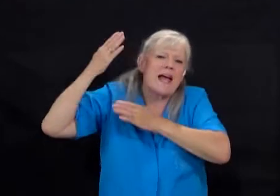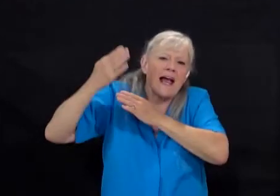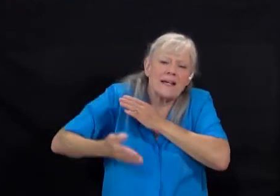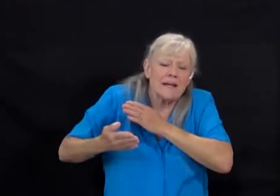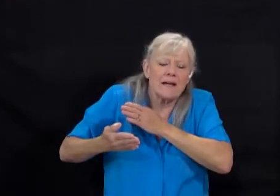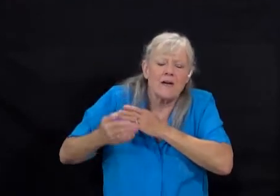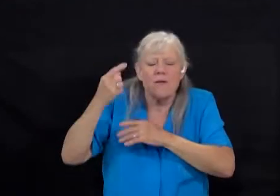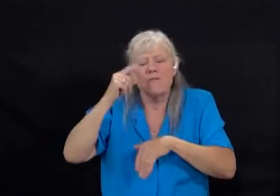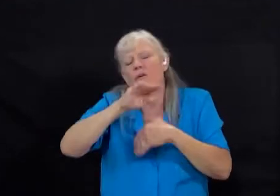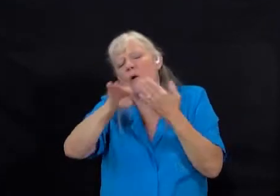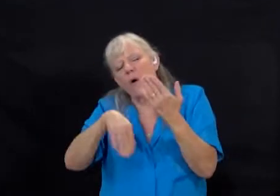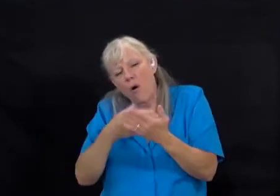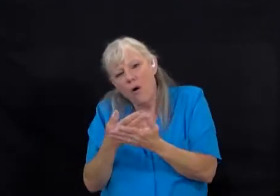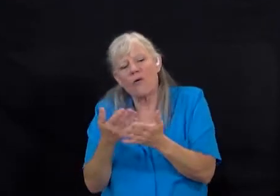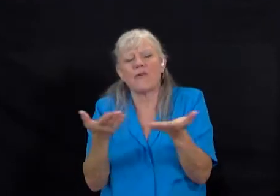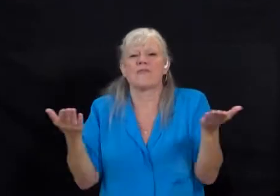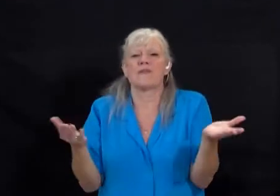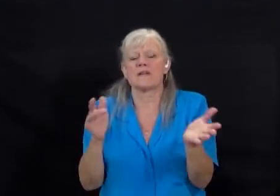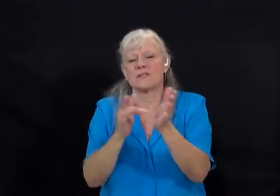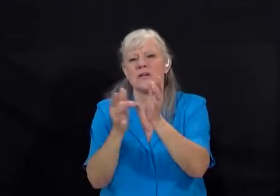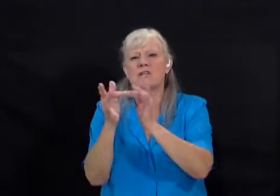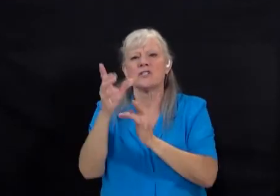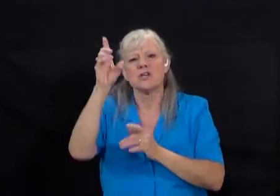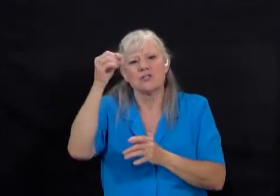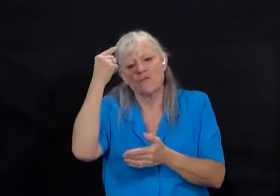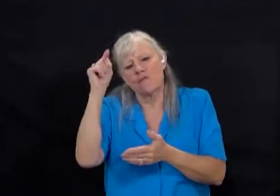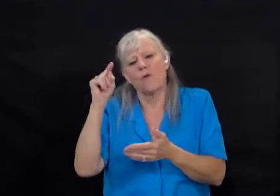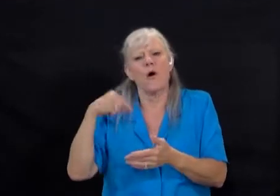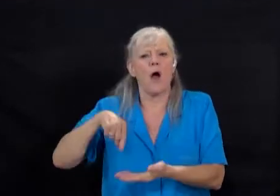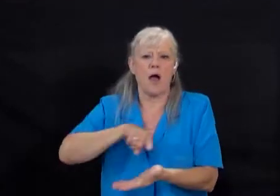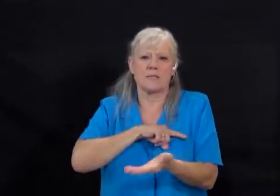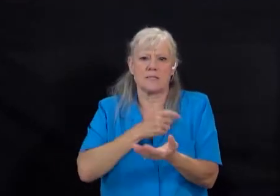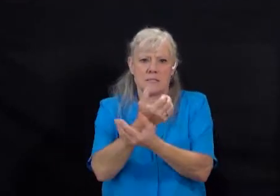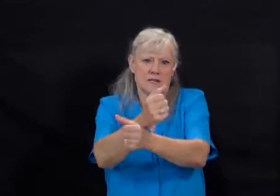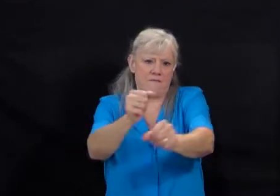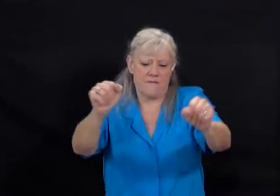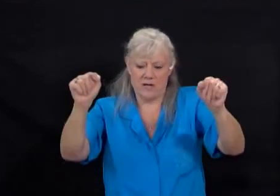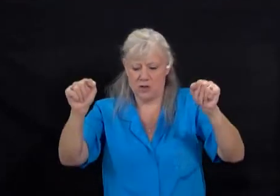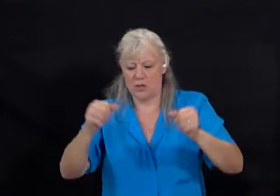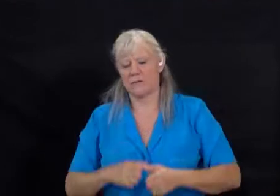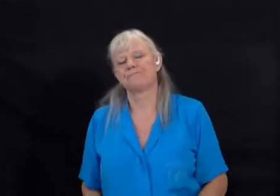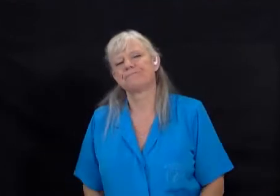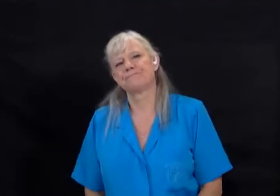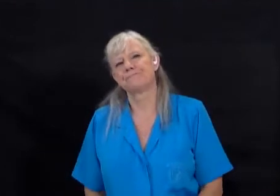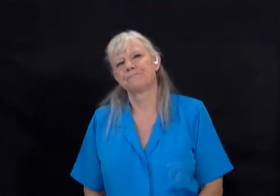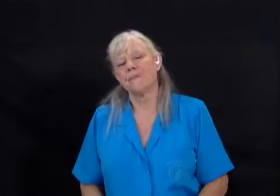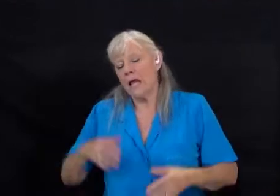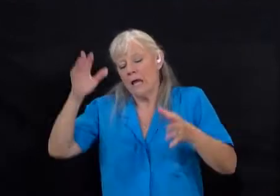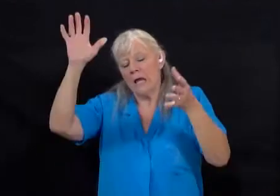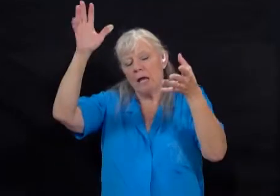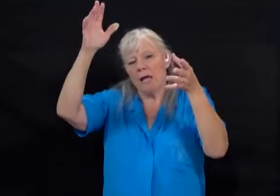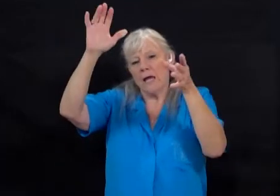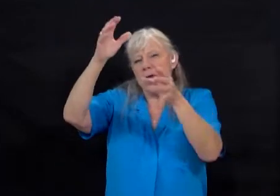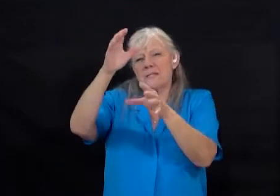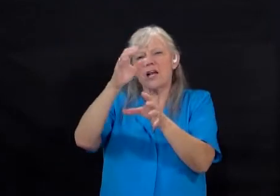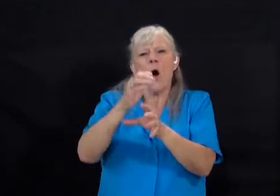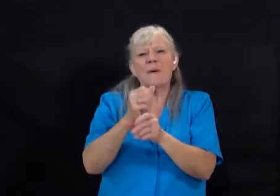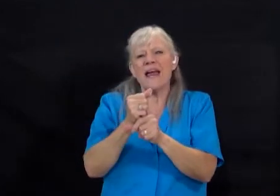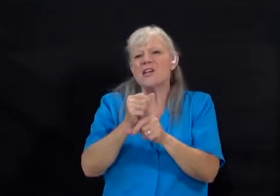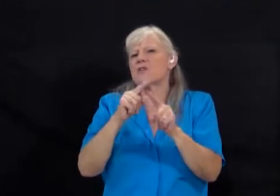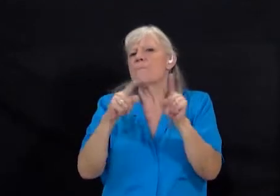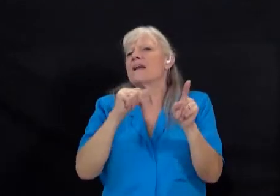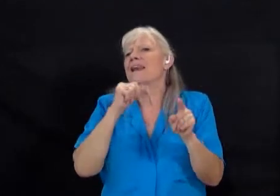works done for us and for our salvation. It's a culmination, but not